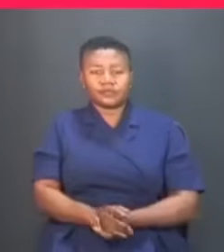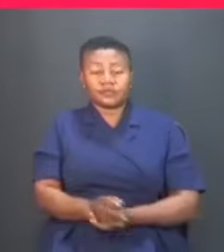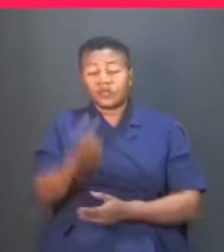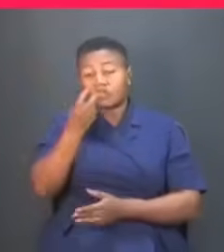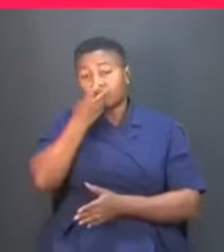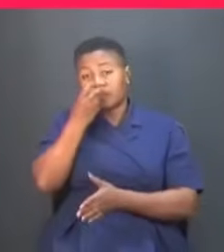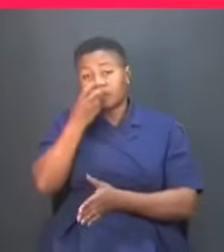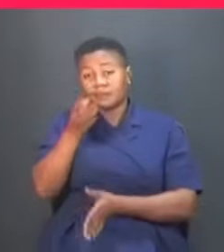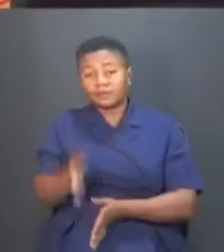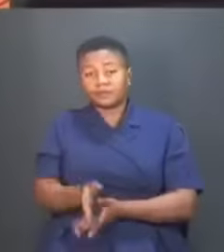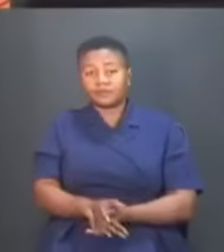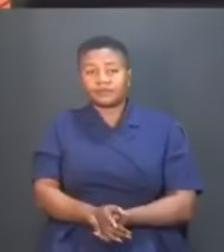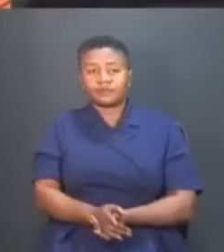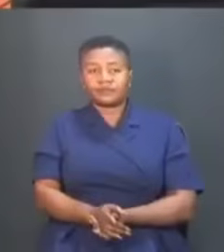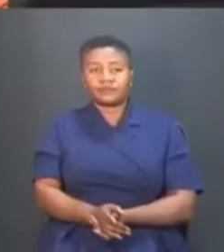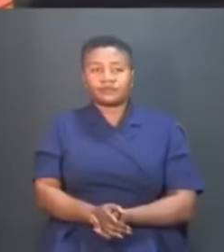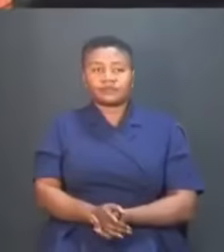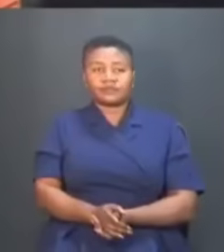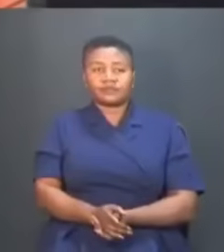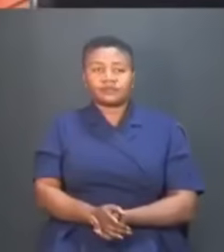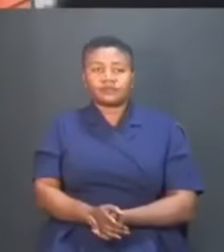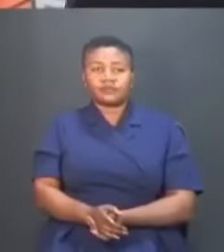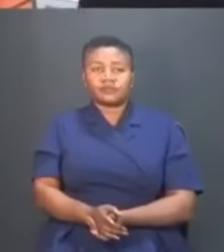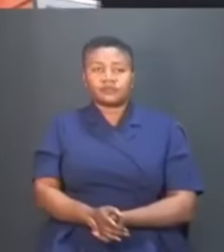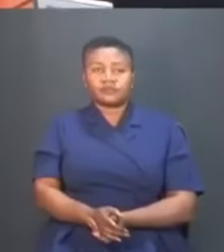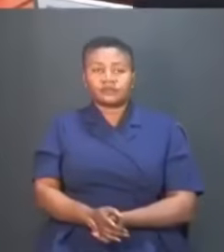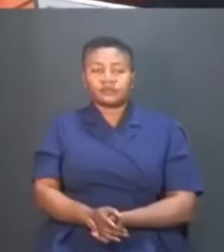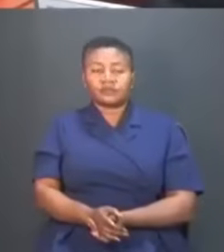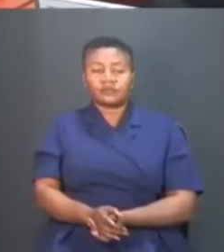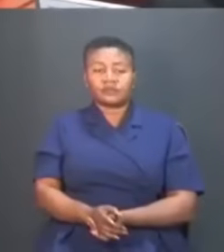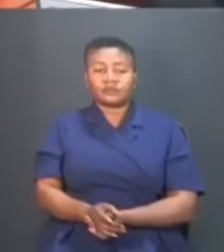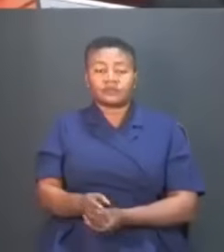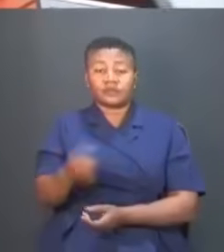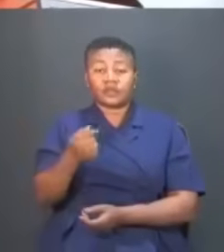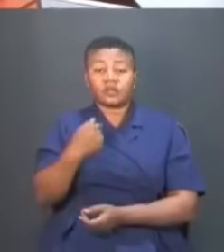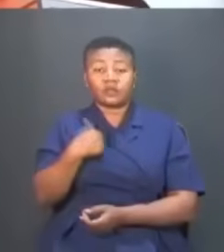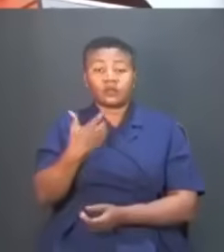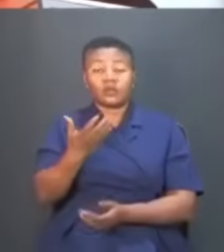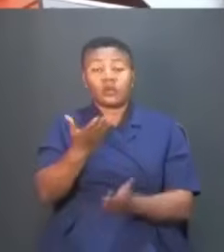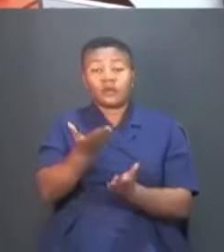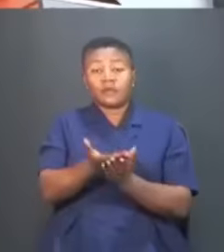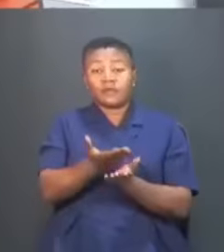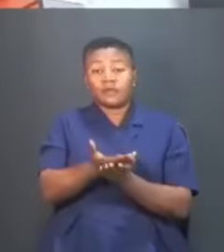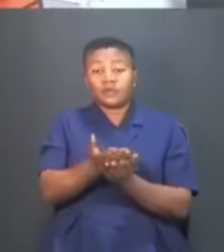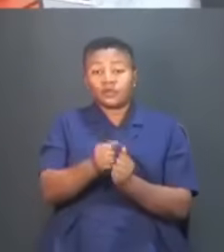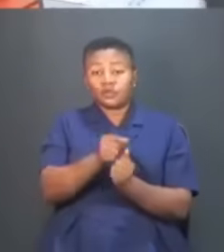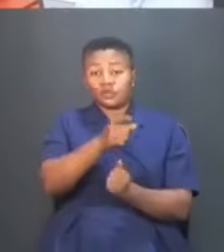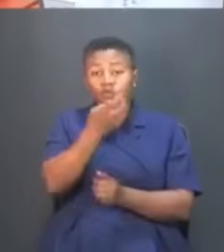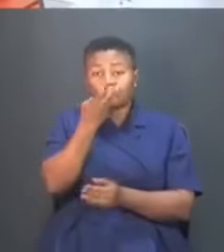Speaker, I want to plead with you to